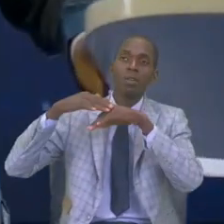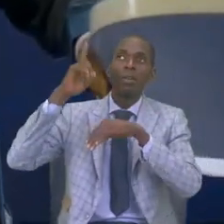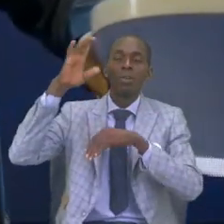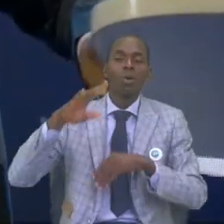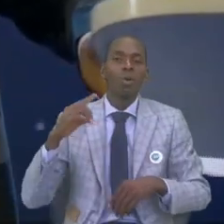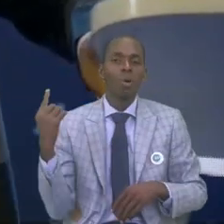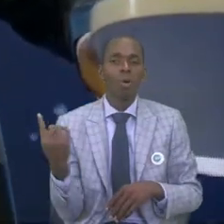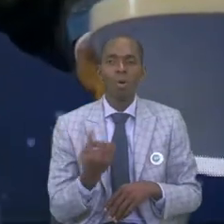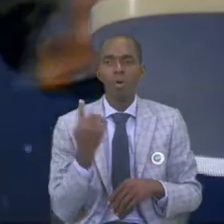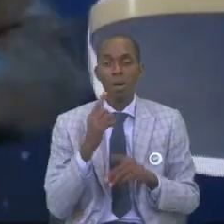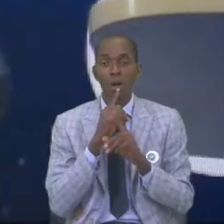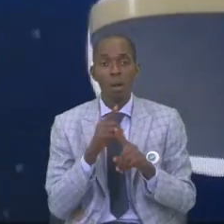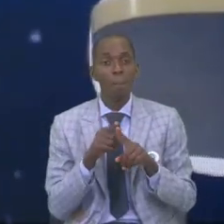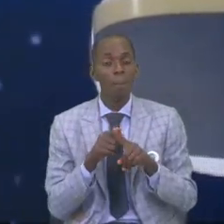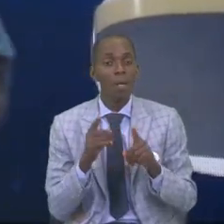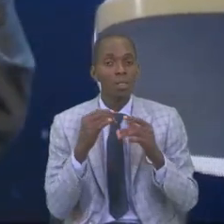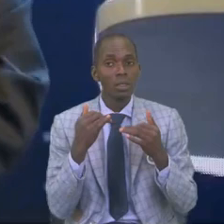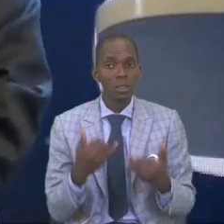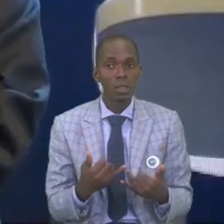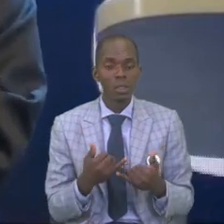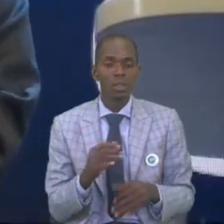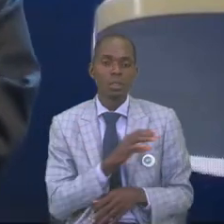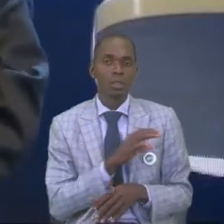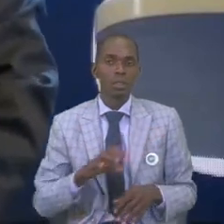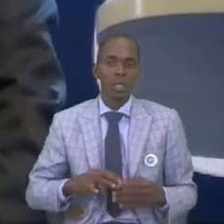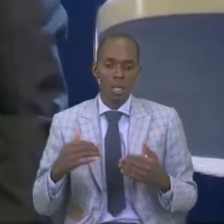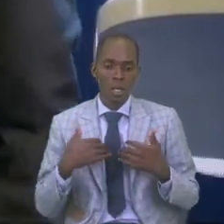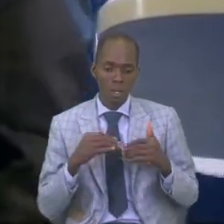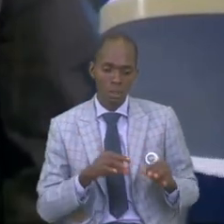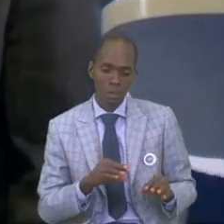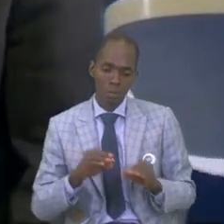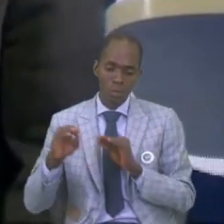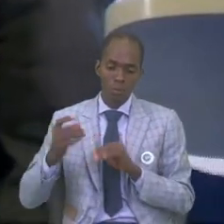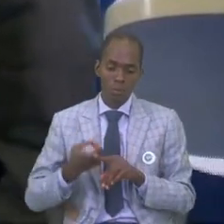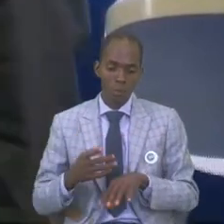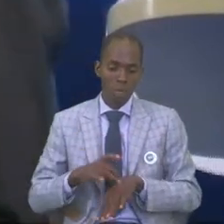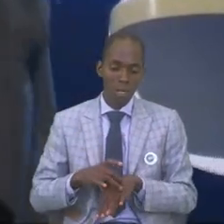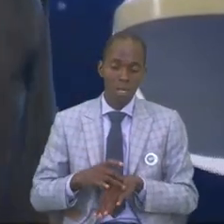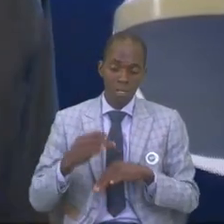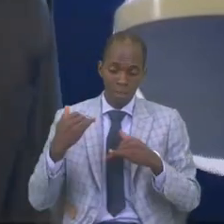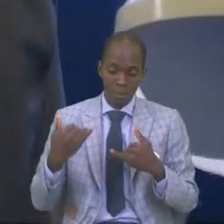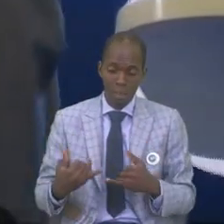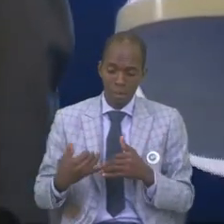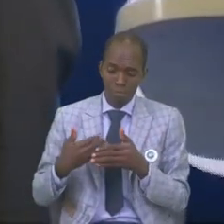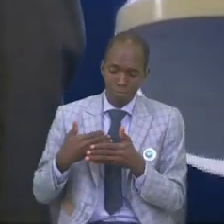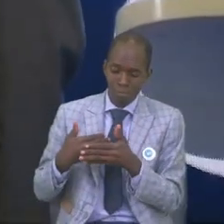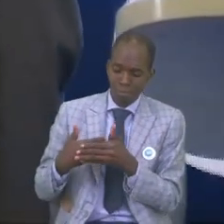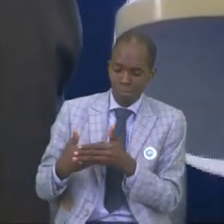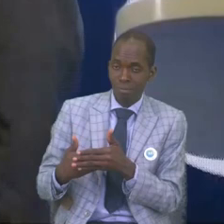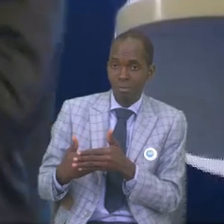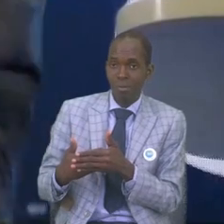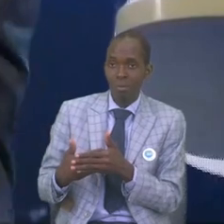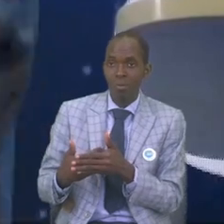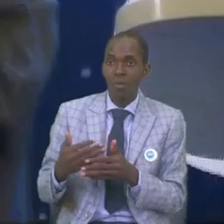answered. But now he has moved from earth and he's right there. He just turns like this and he